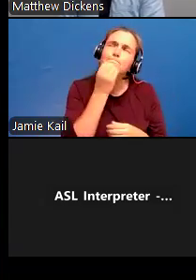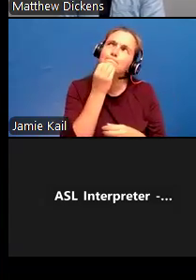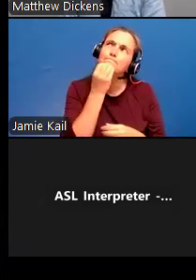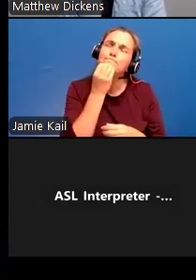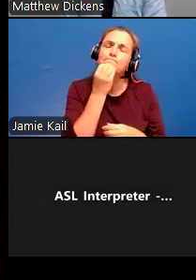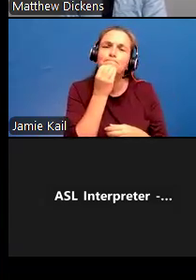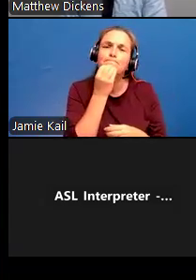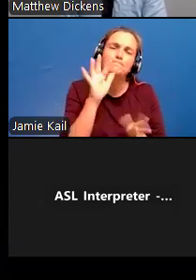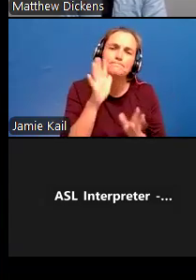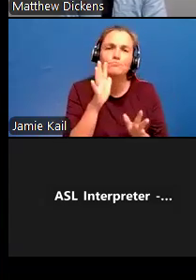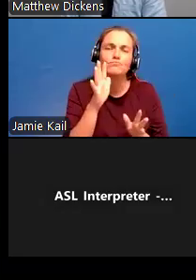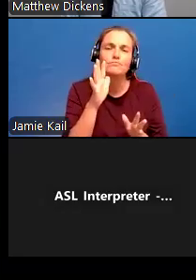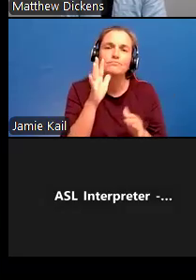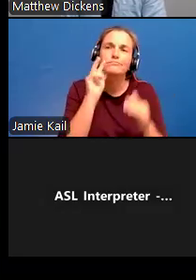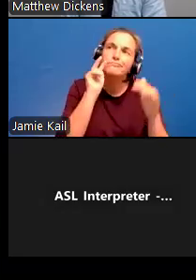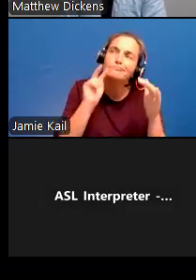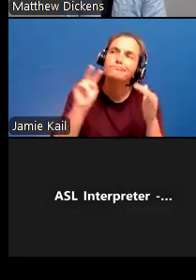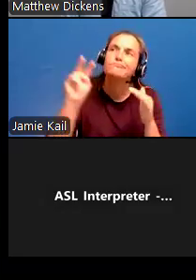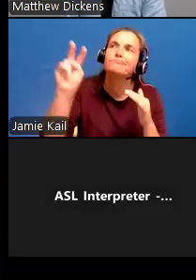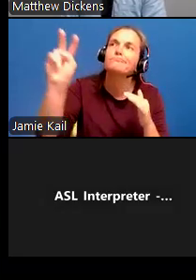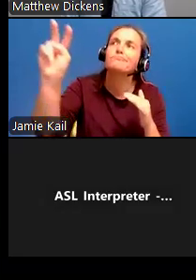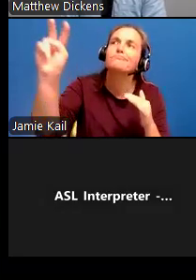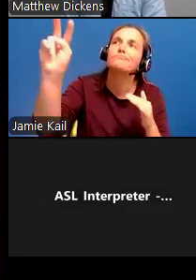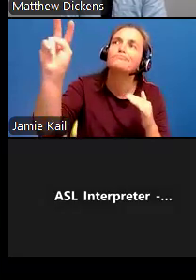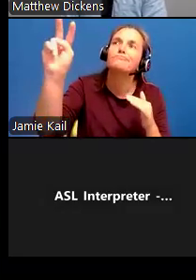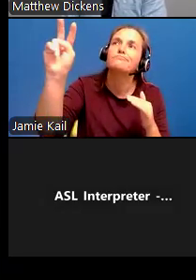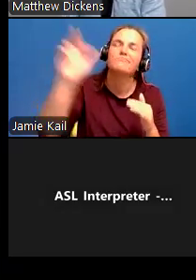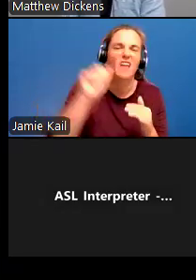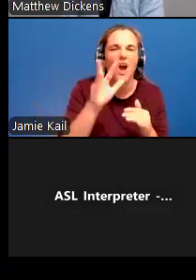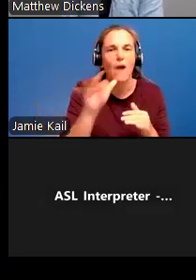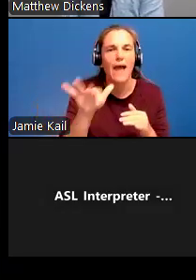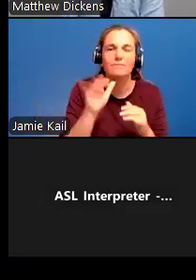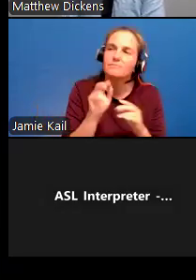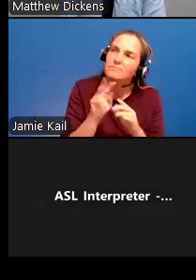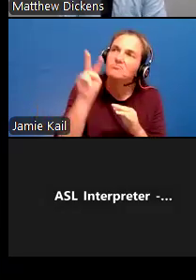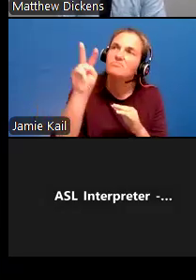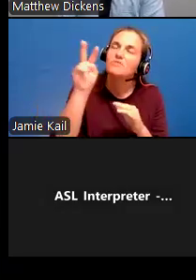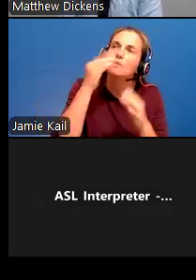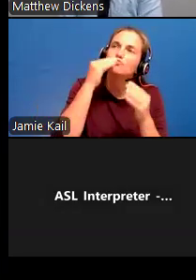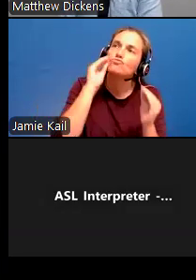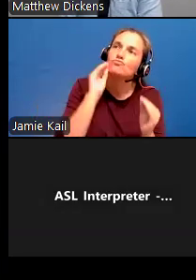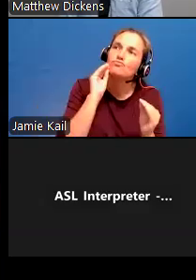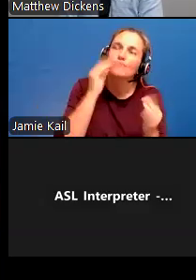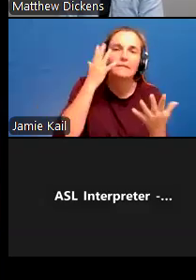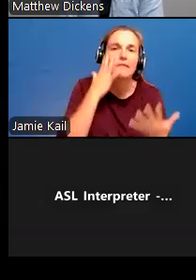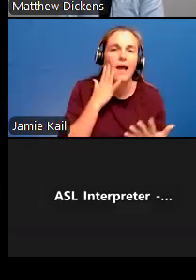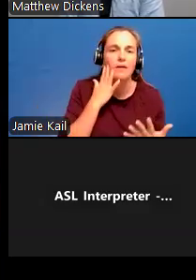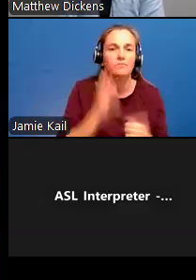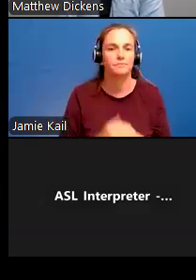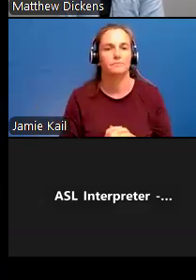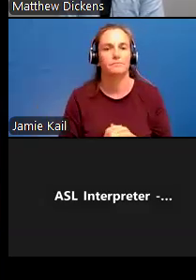kind of longingly away, with a sad look on her face.